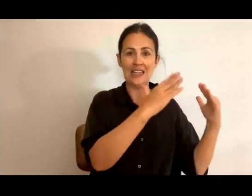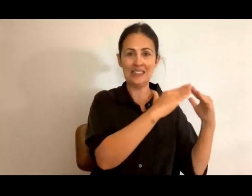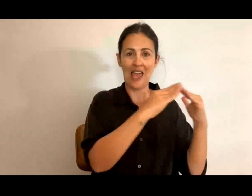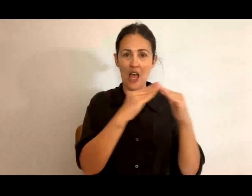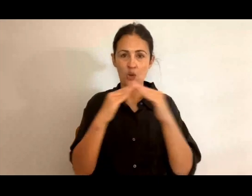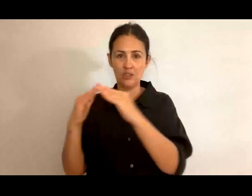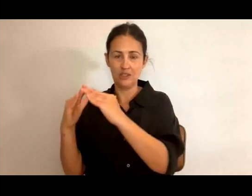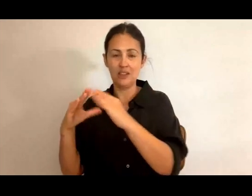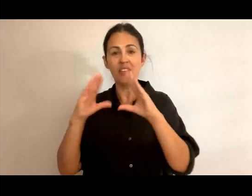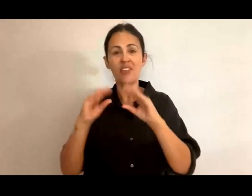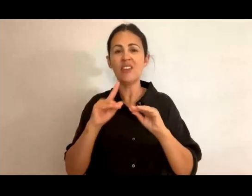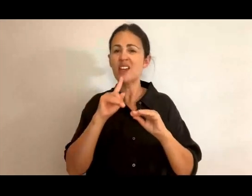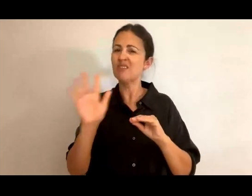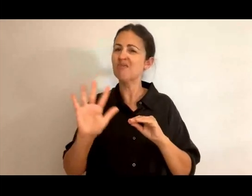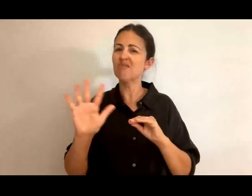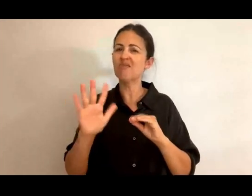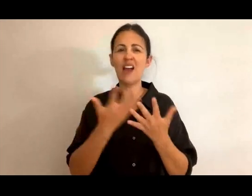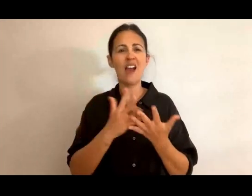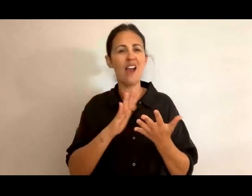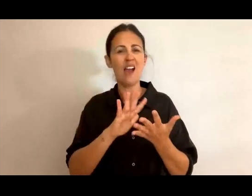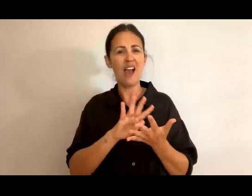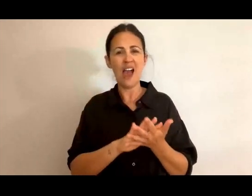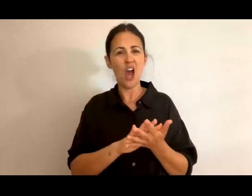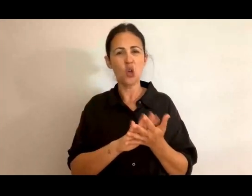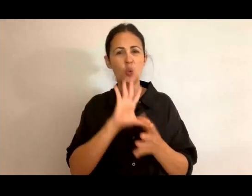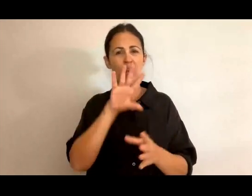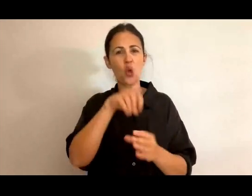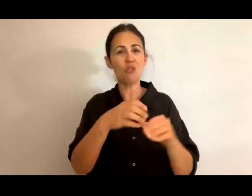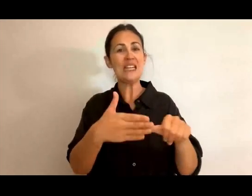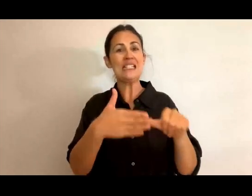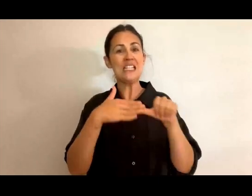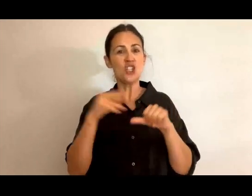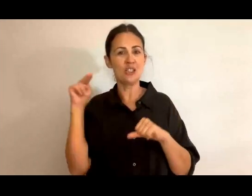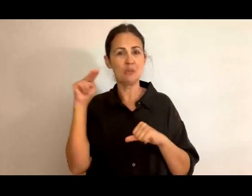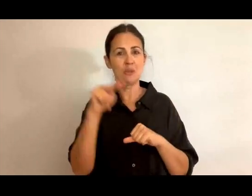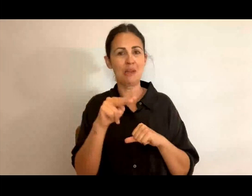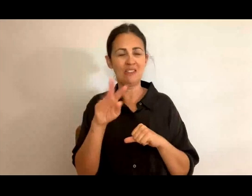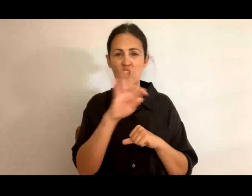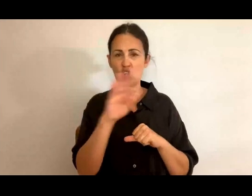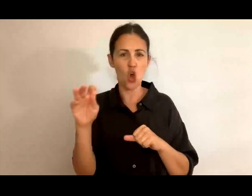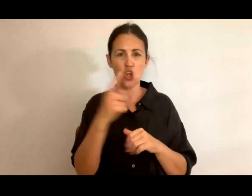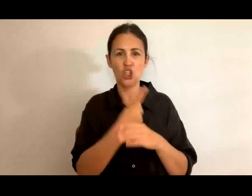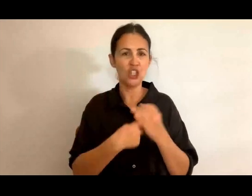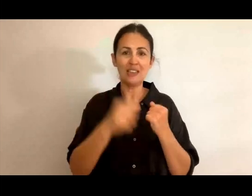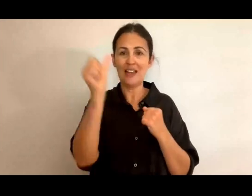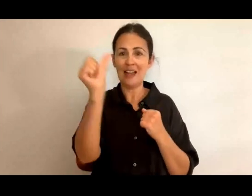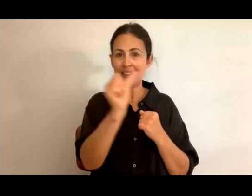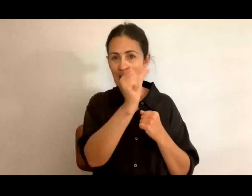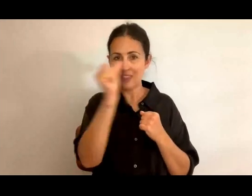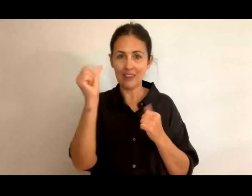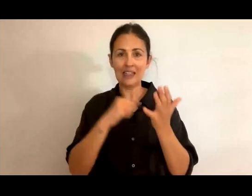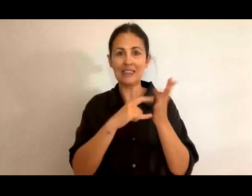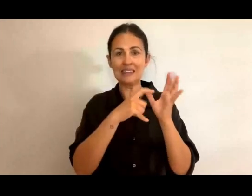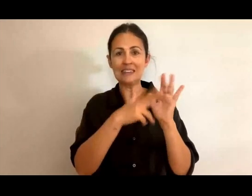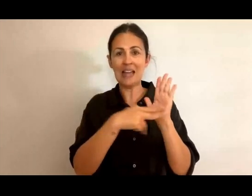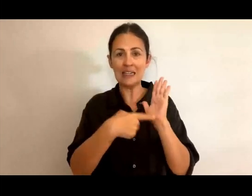some Indigenous perspective in this? How do we align maybe some Yorta Yorta totems into these houses? Okay, so this was the challenge that was put